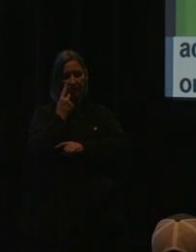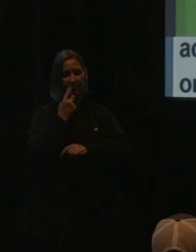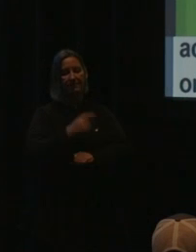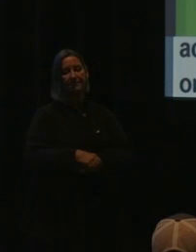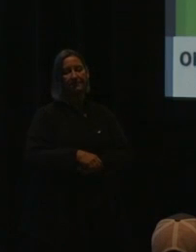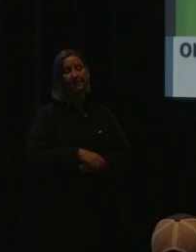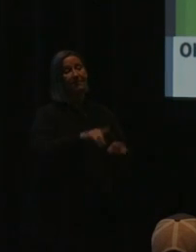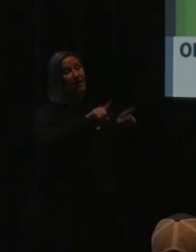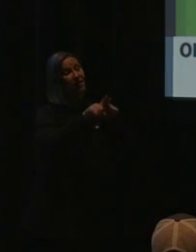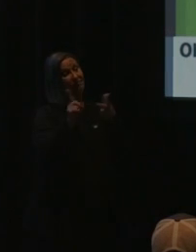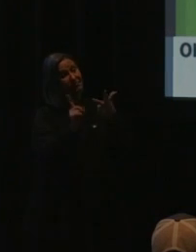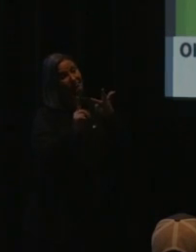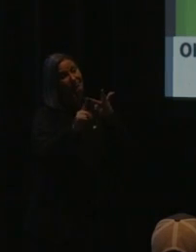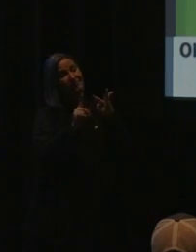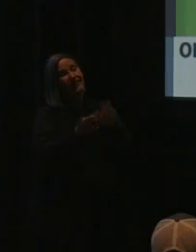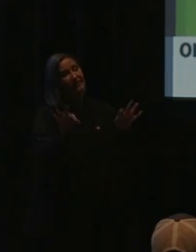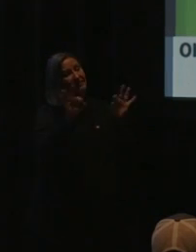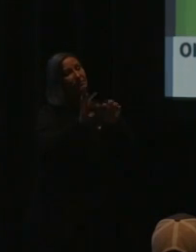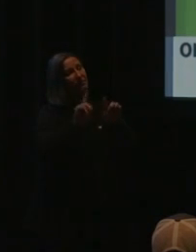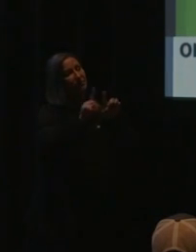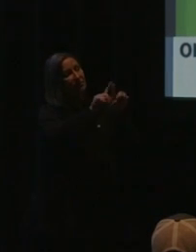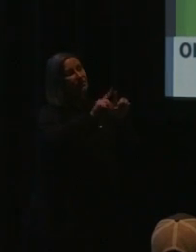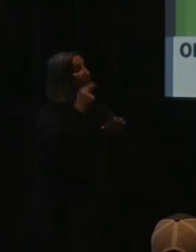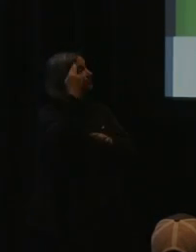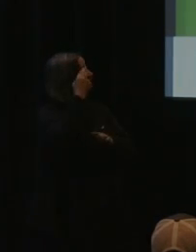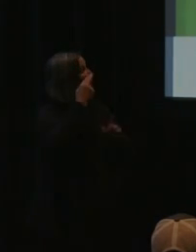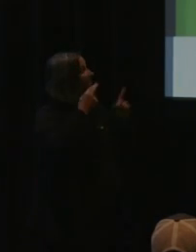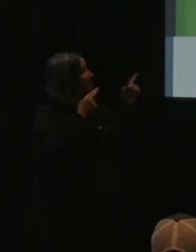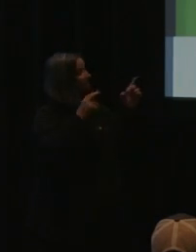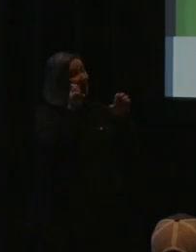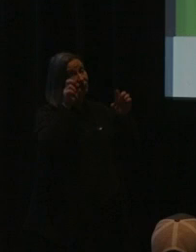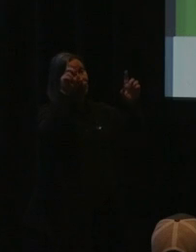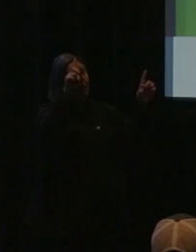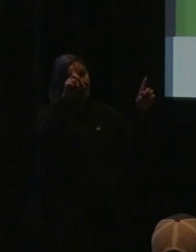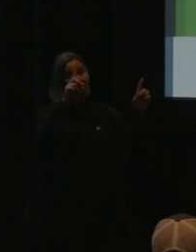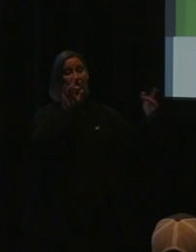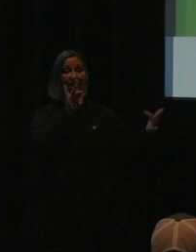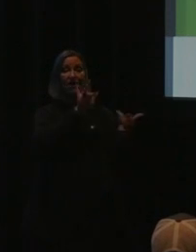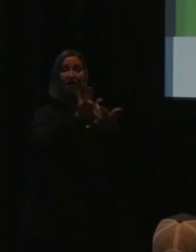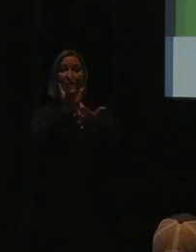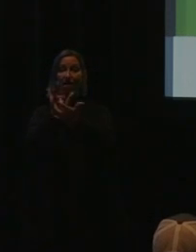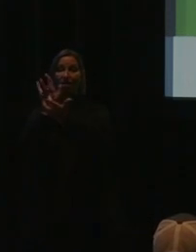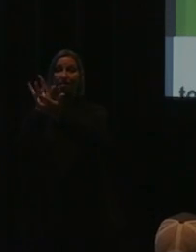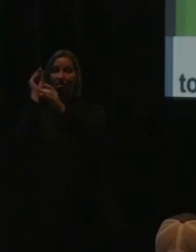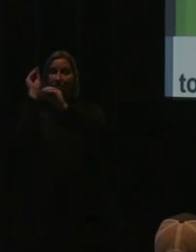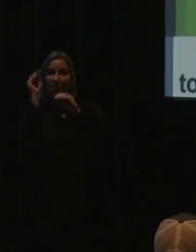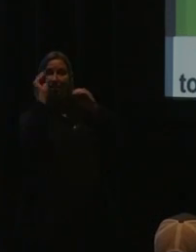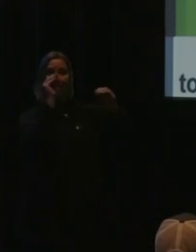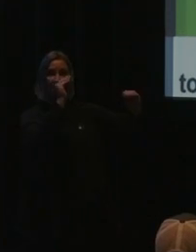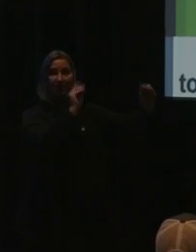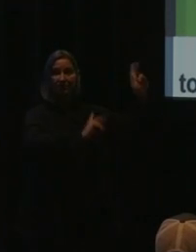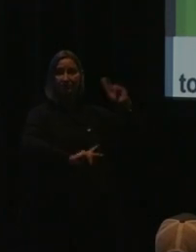But they're also important for many other reasons. They provide educational and outreach opportunities to a broad demographic of